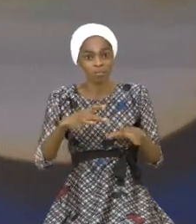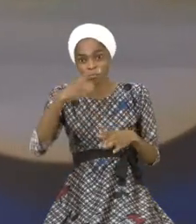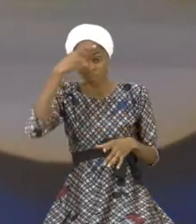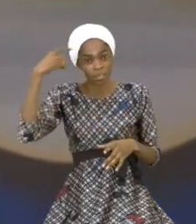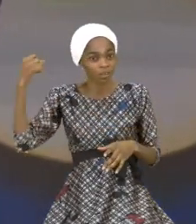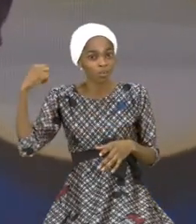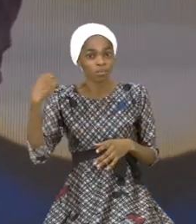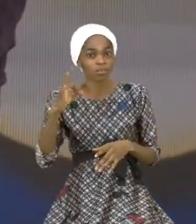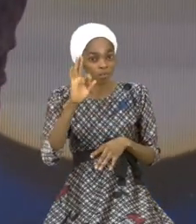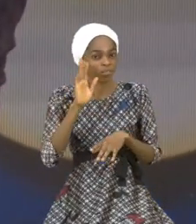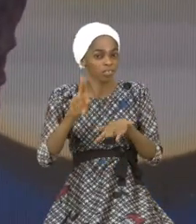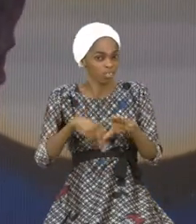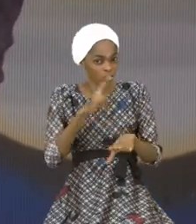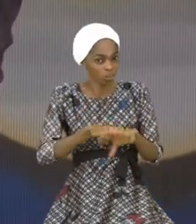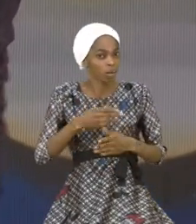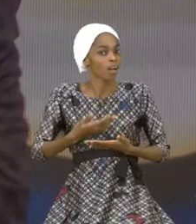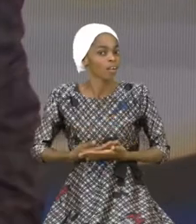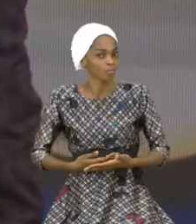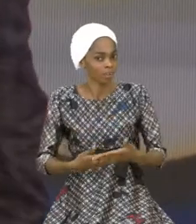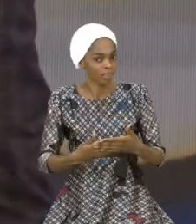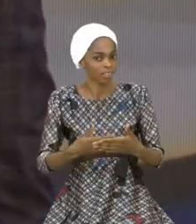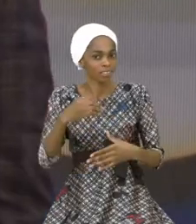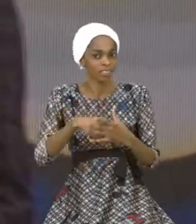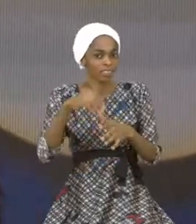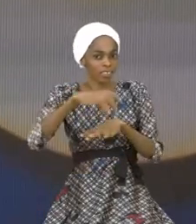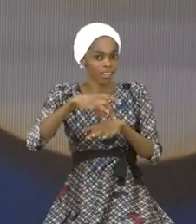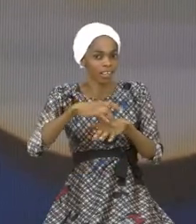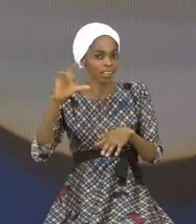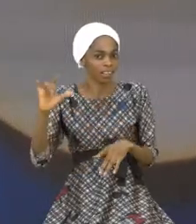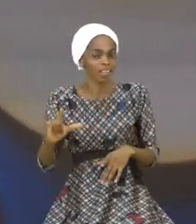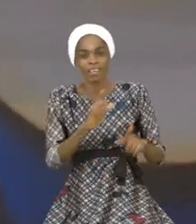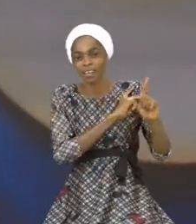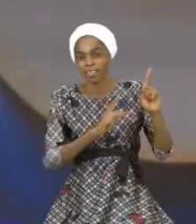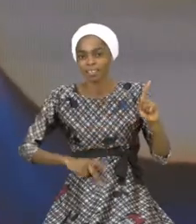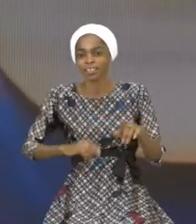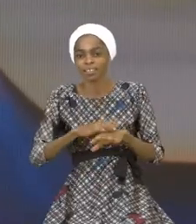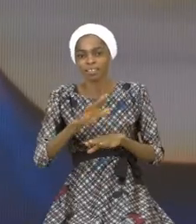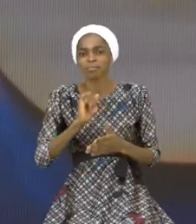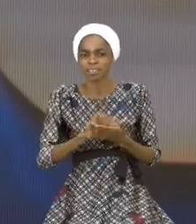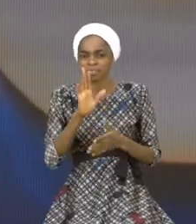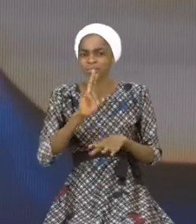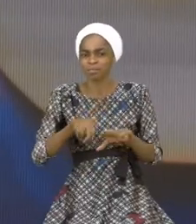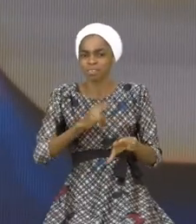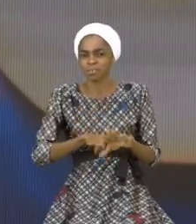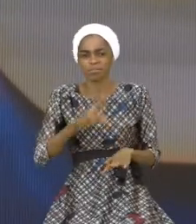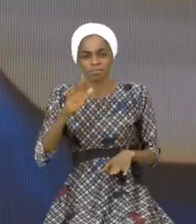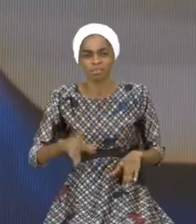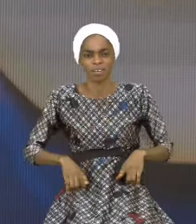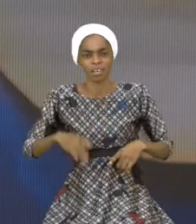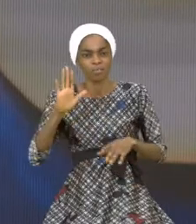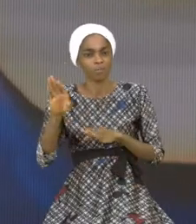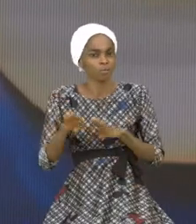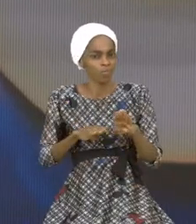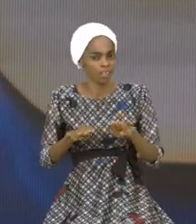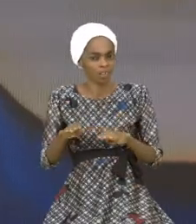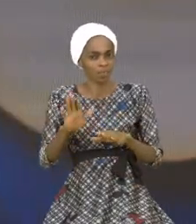the natural birth in the earthly kingdom, your nature, your life, your